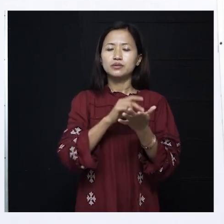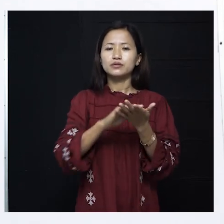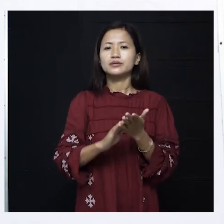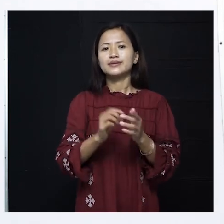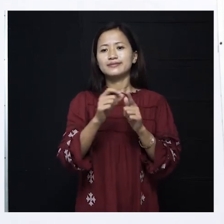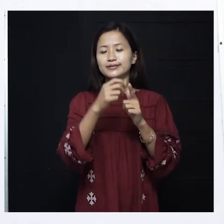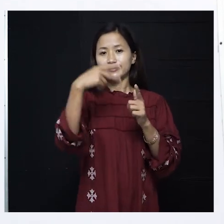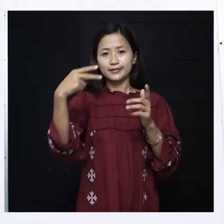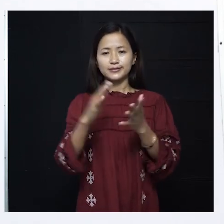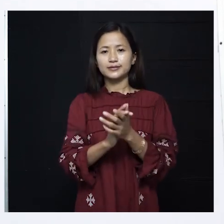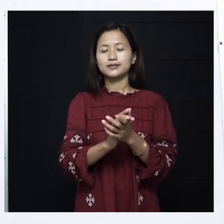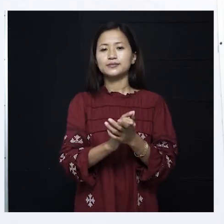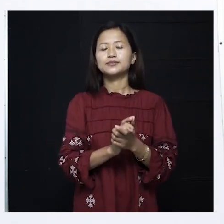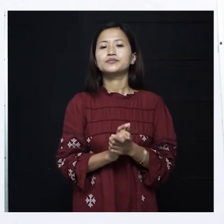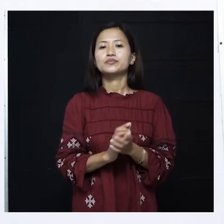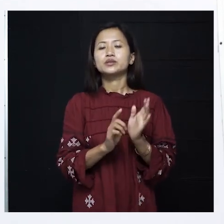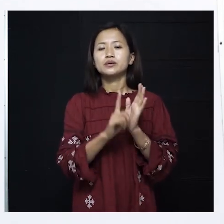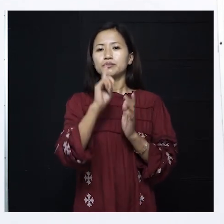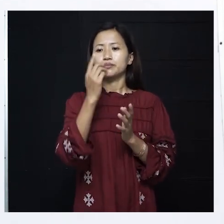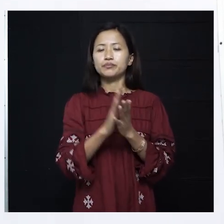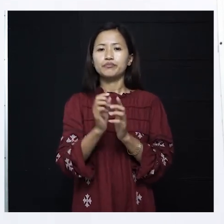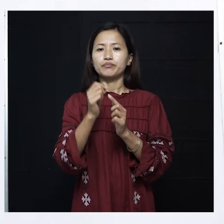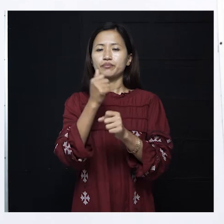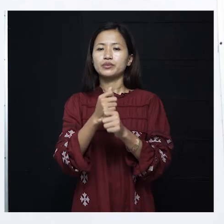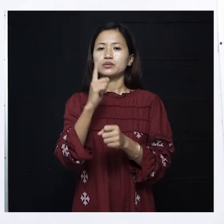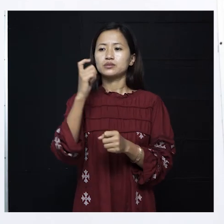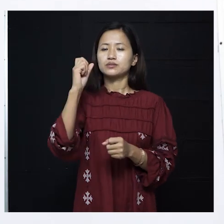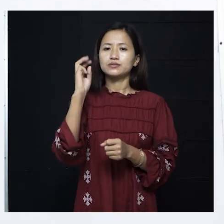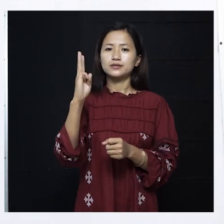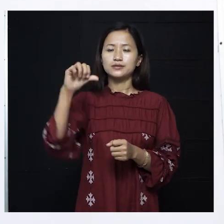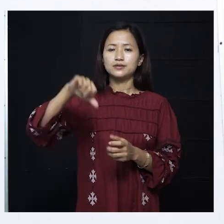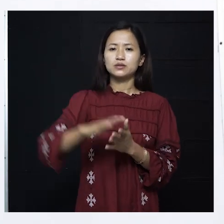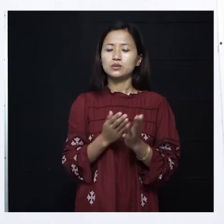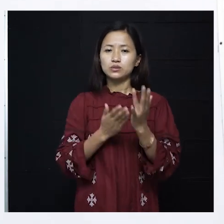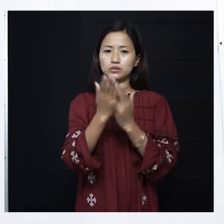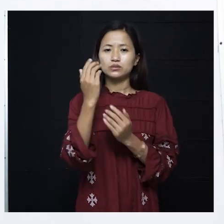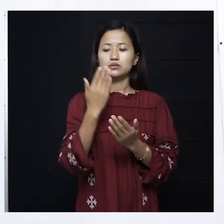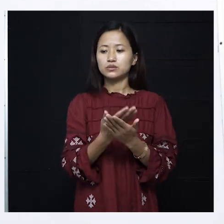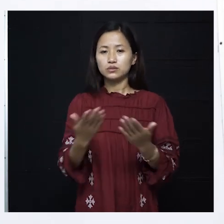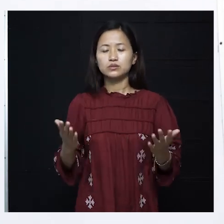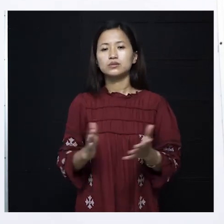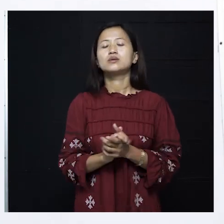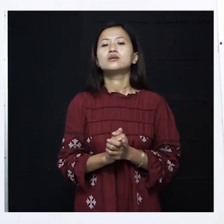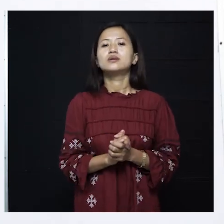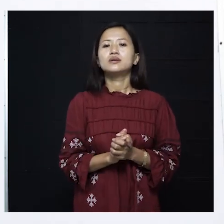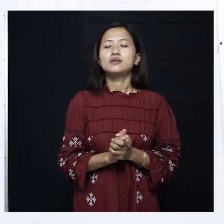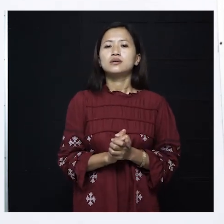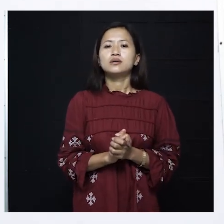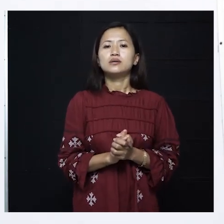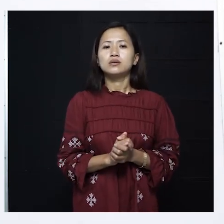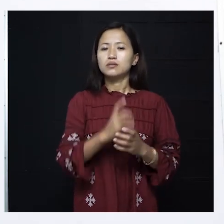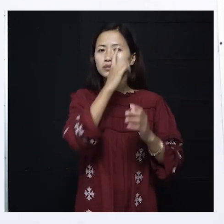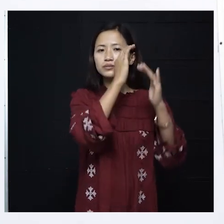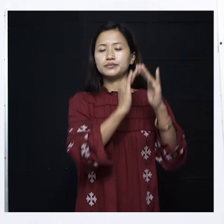sketches which are there in your textbook in page 139. So please make sure you go to those sketches also, okay? So